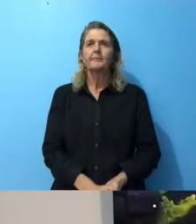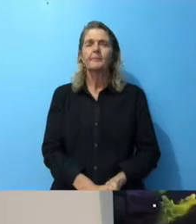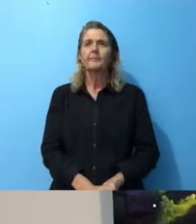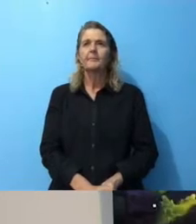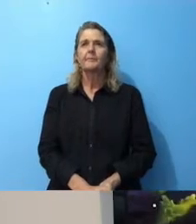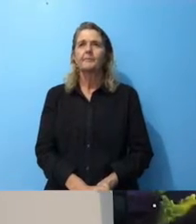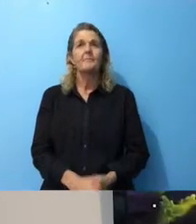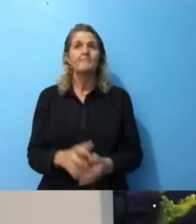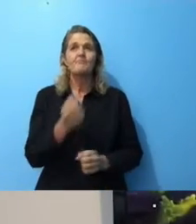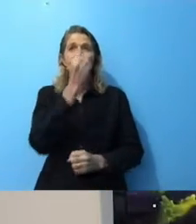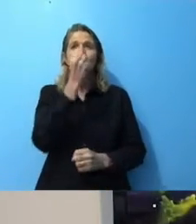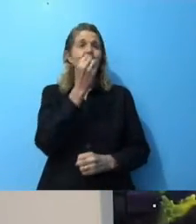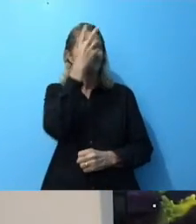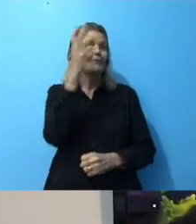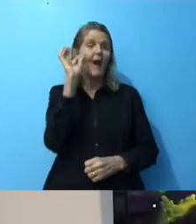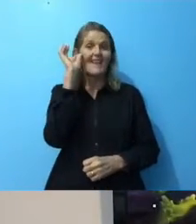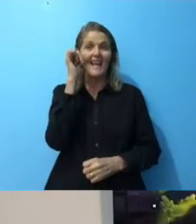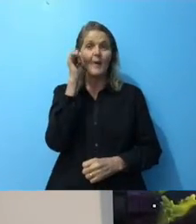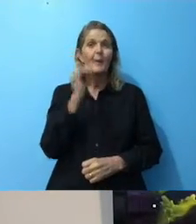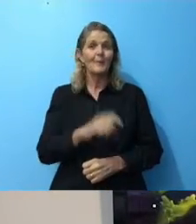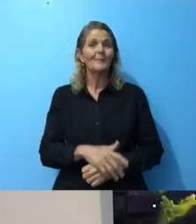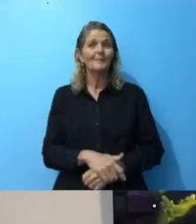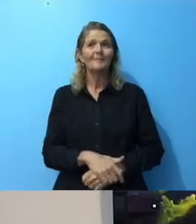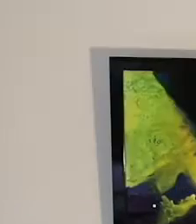A real bright yellow.